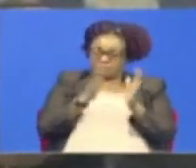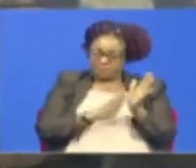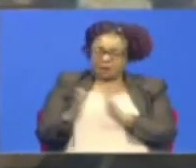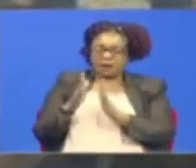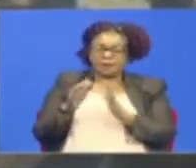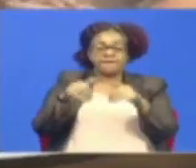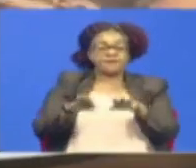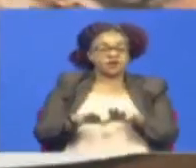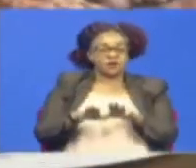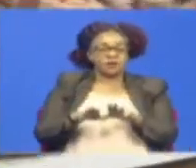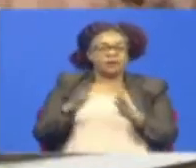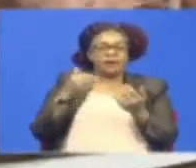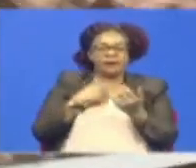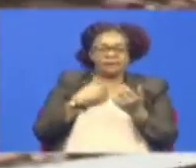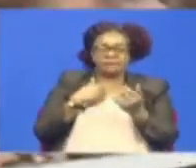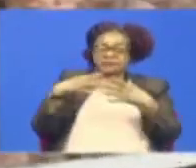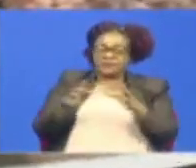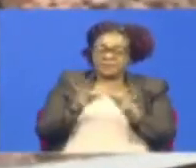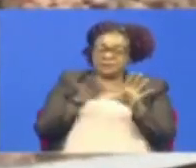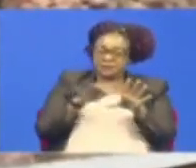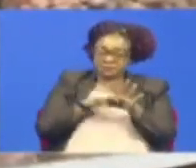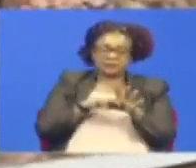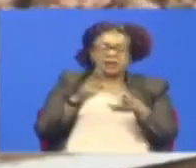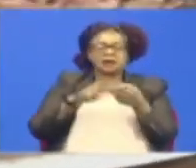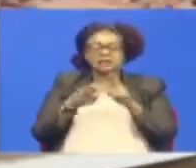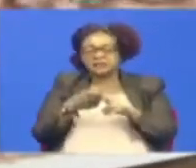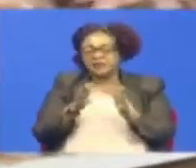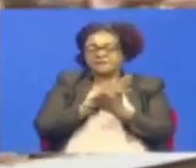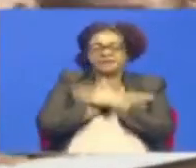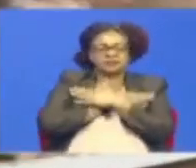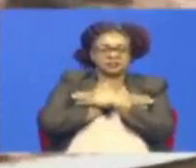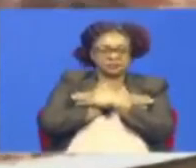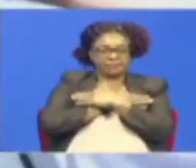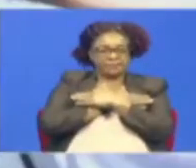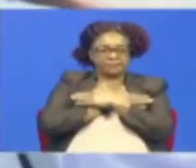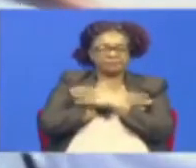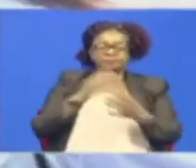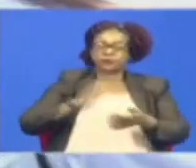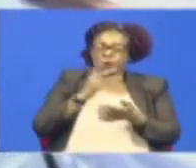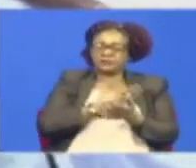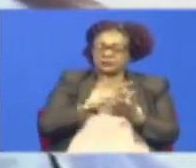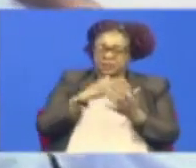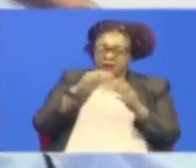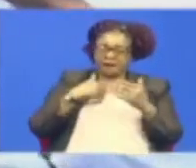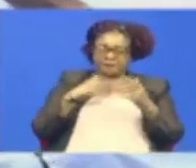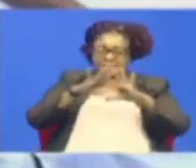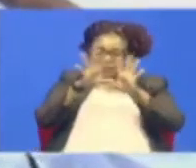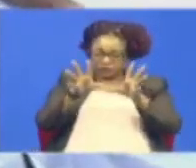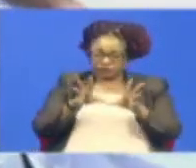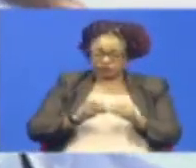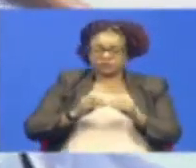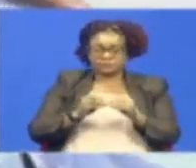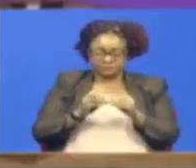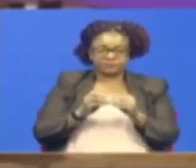up, comprising the deceased's family members, relatives, and friends. The committee draws a funeral budget under the family's